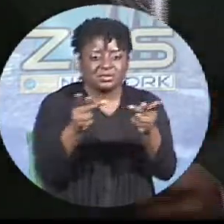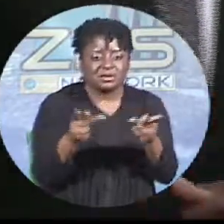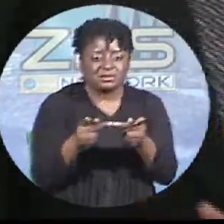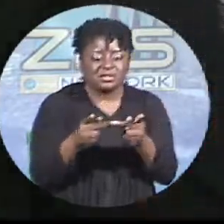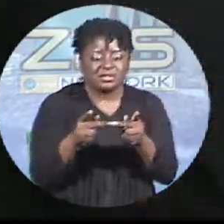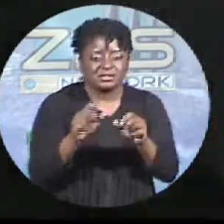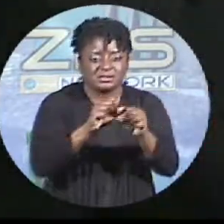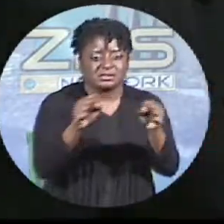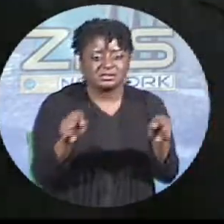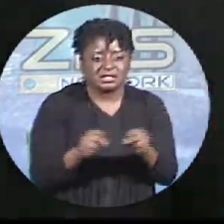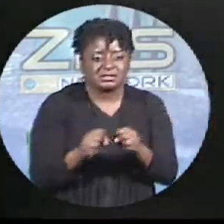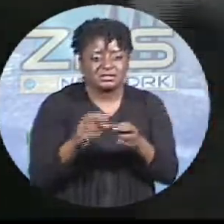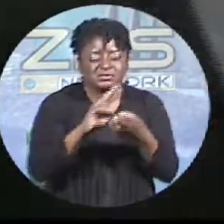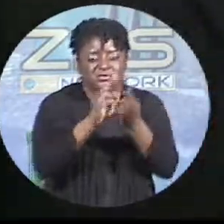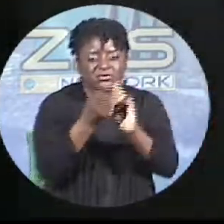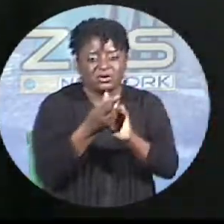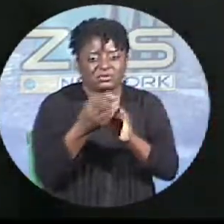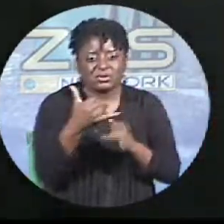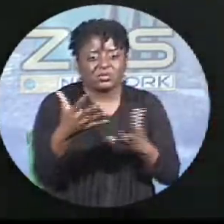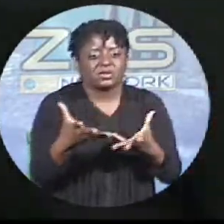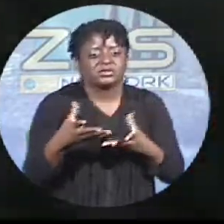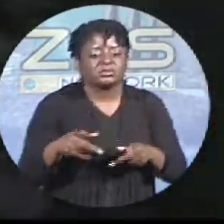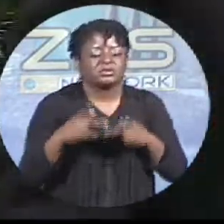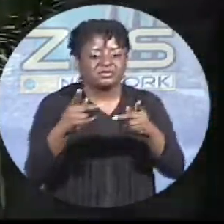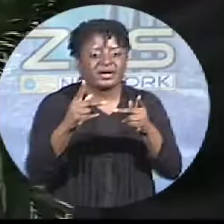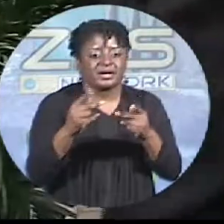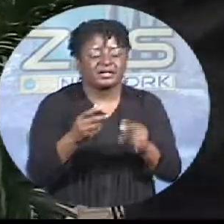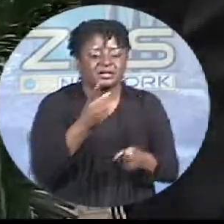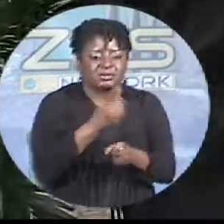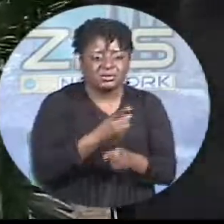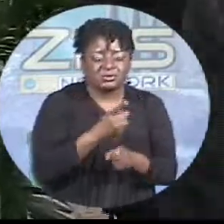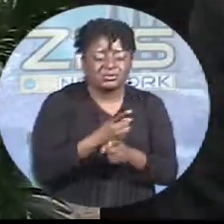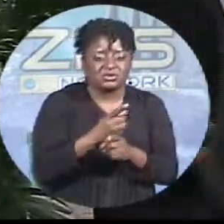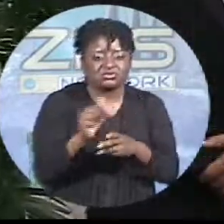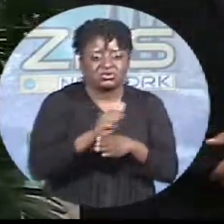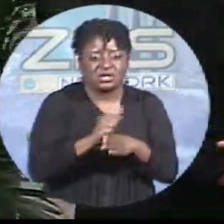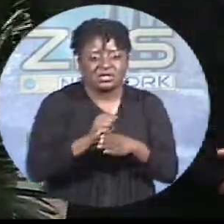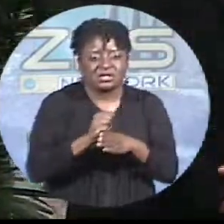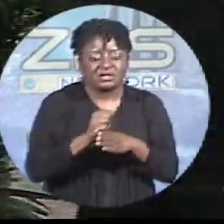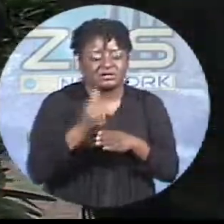Movement government wants to provide appropriate training for all levels of the public service.